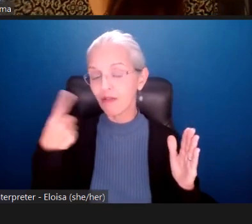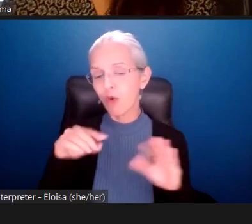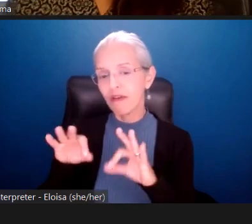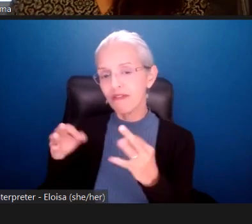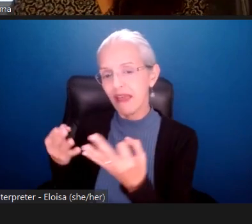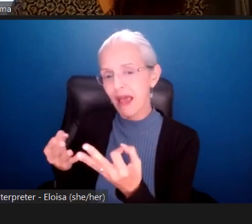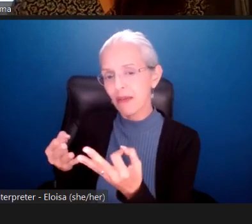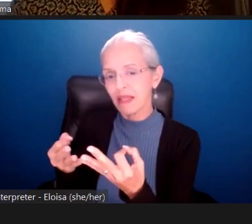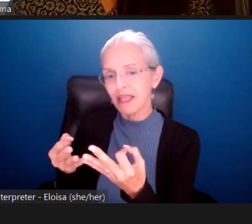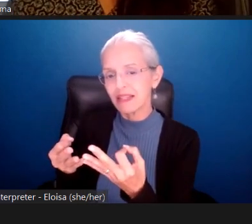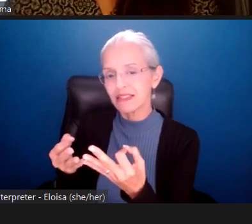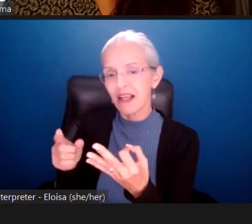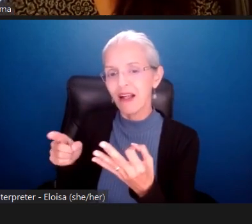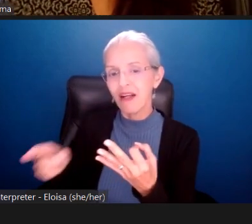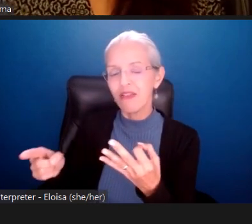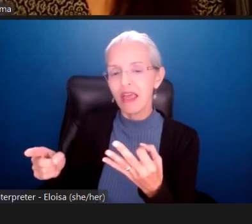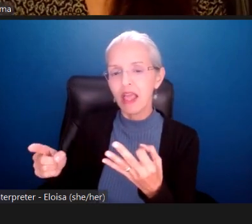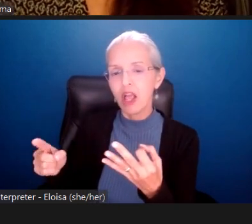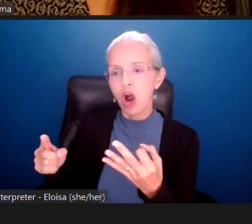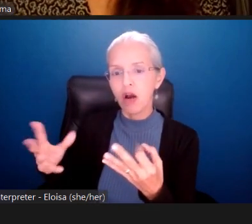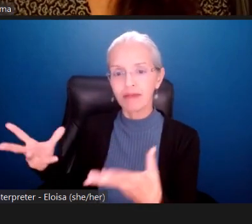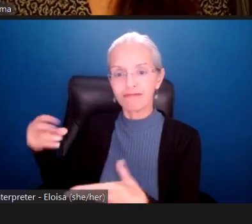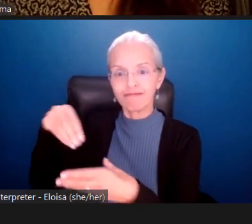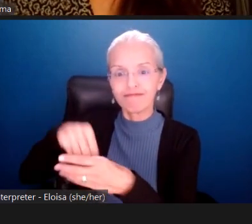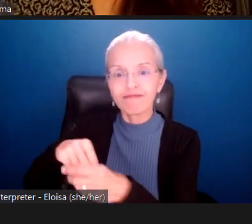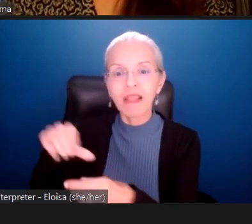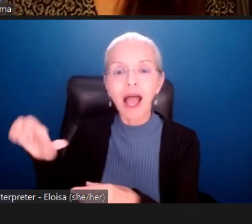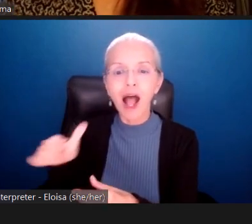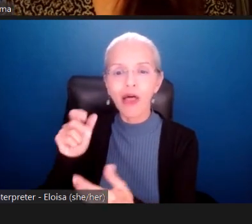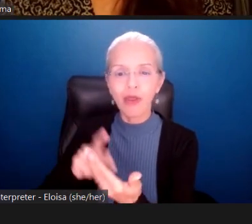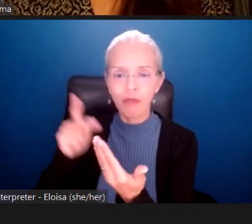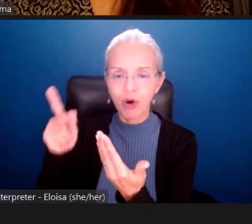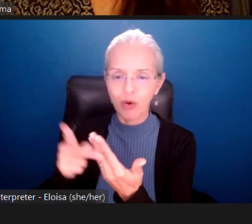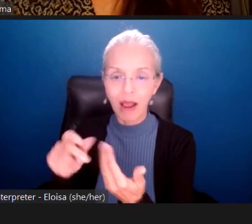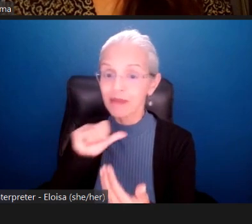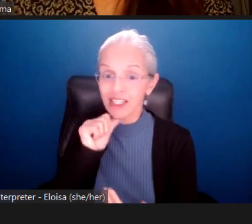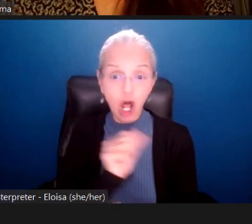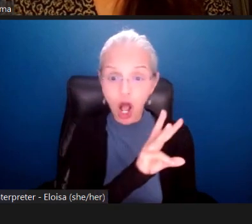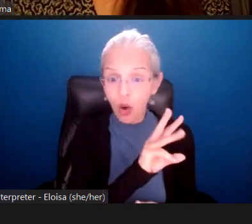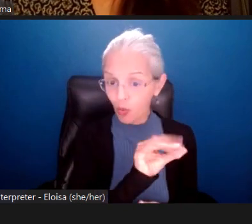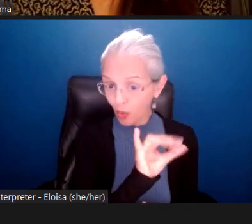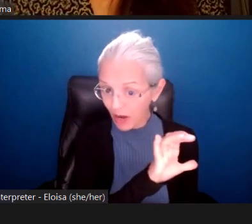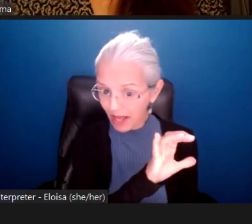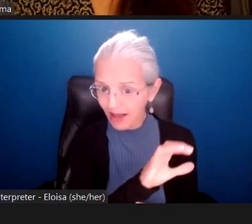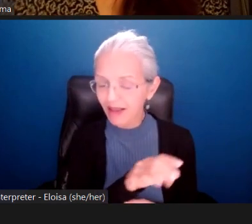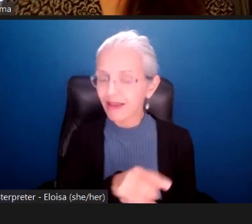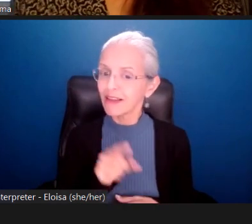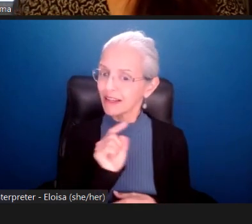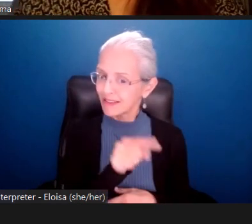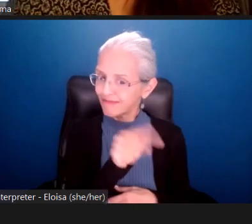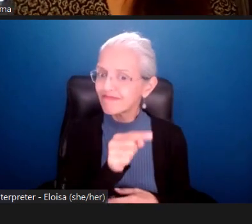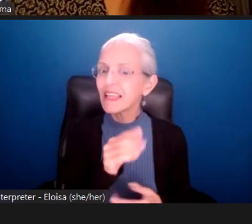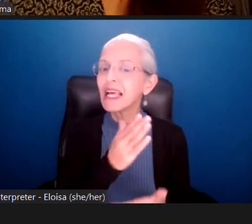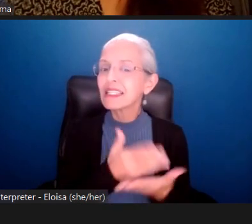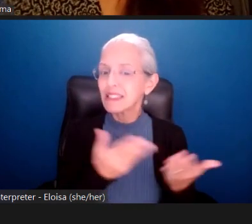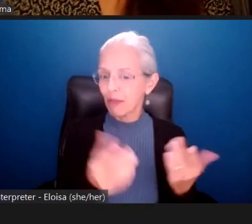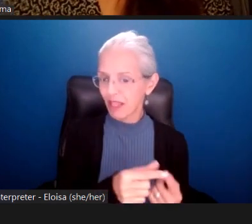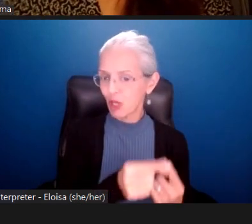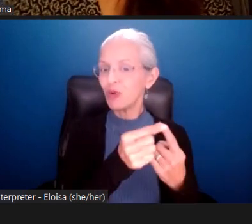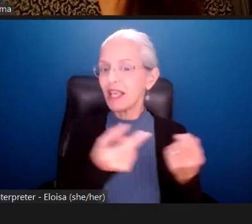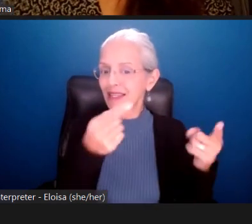are interfacing with other programs other than WIC. Something unique is happening